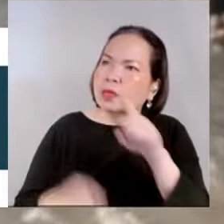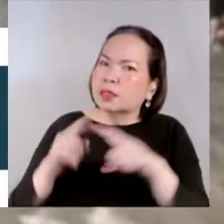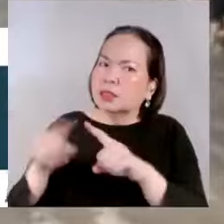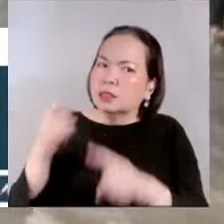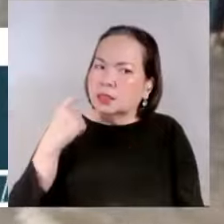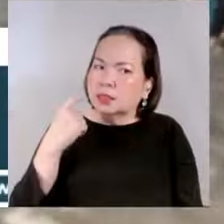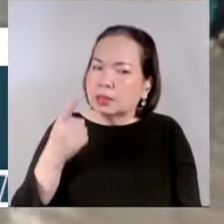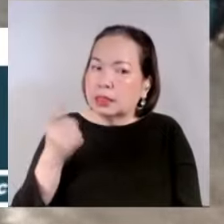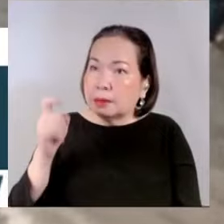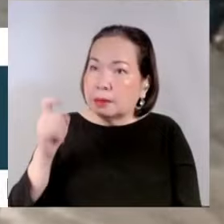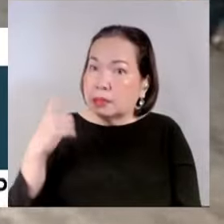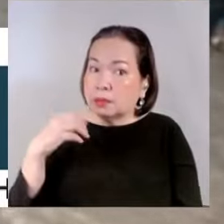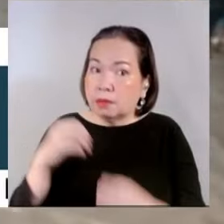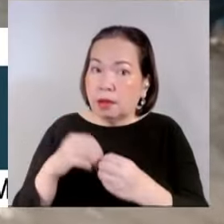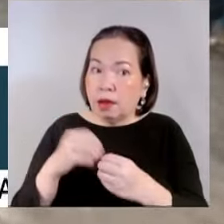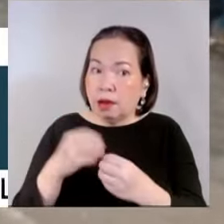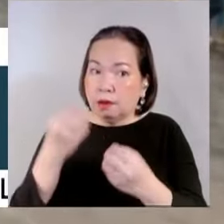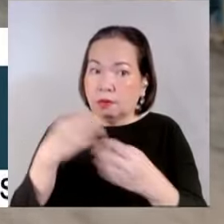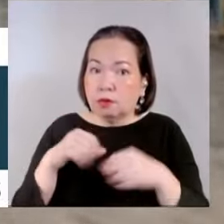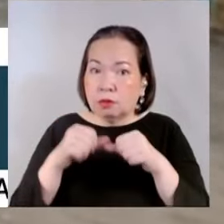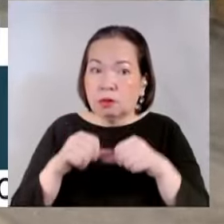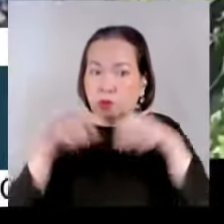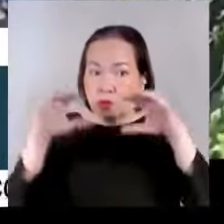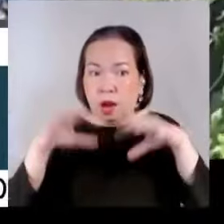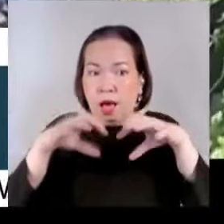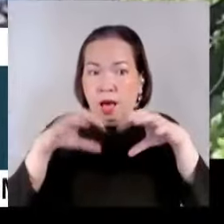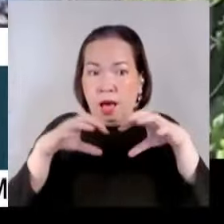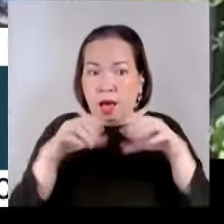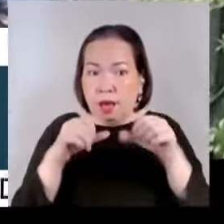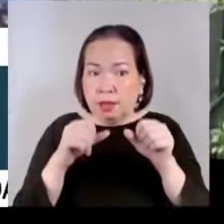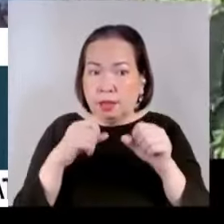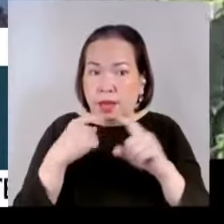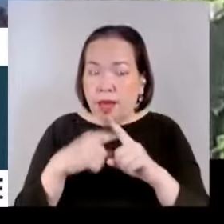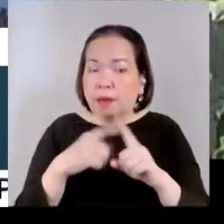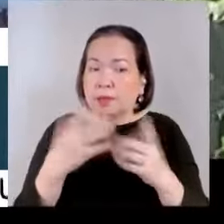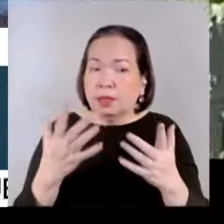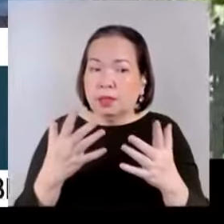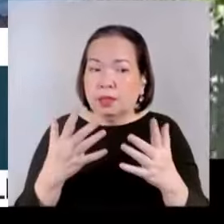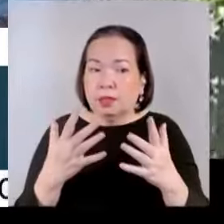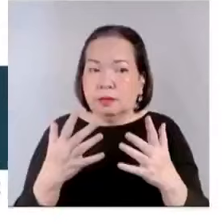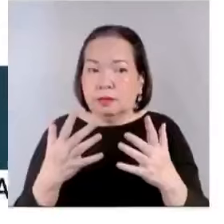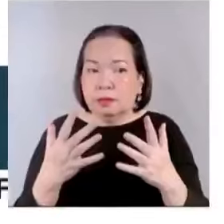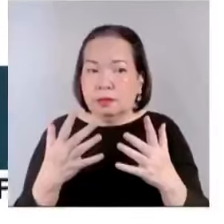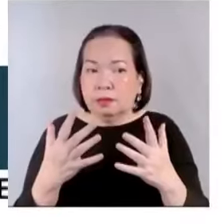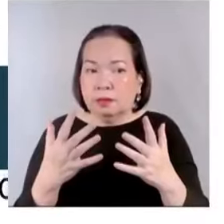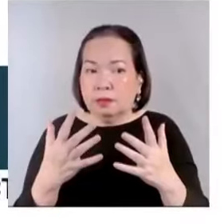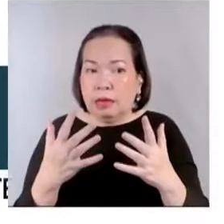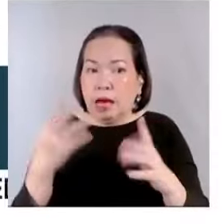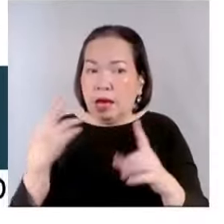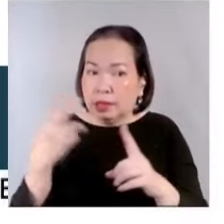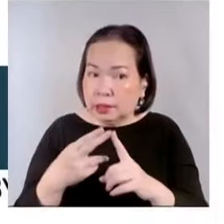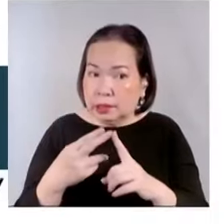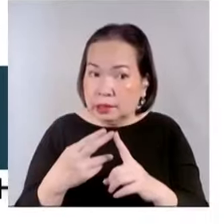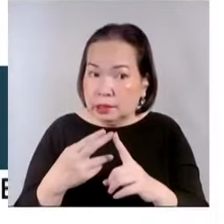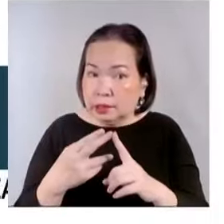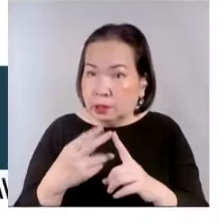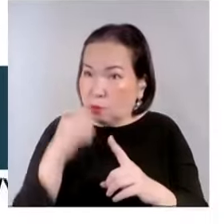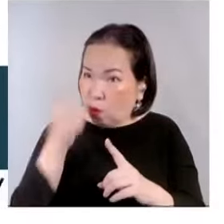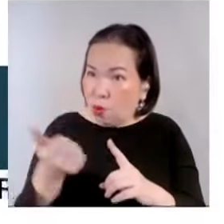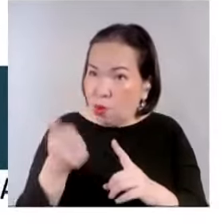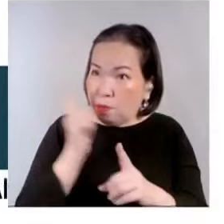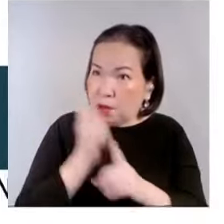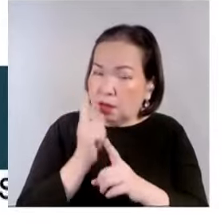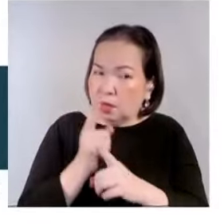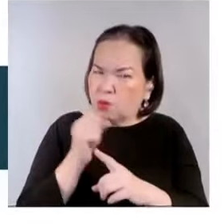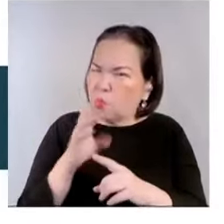should expect rains and rainfall until tomorrow or